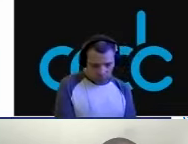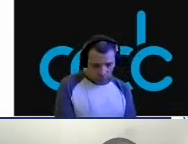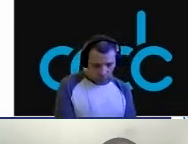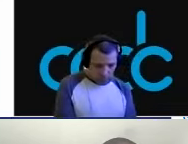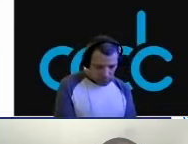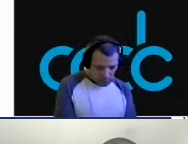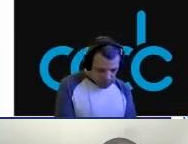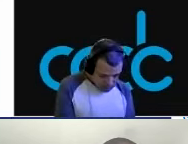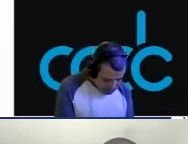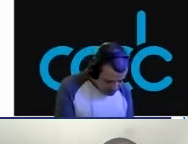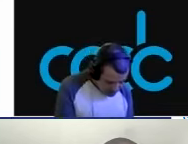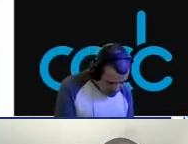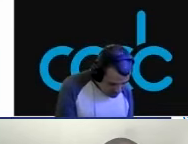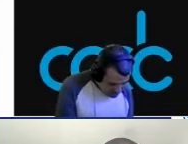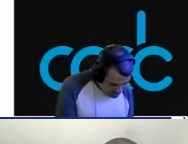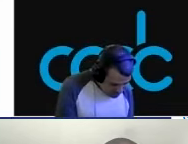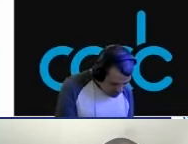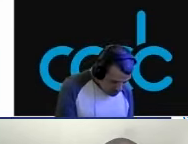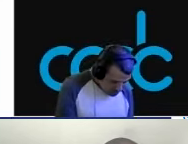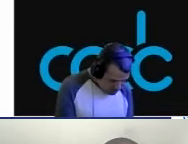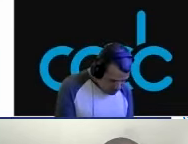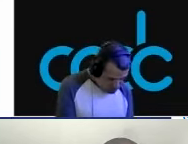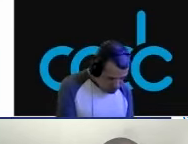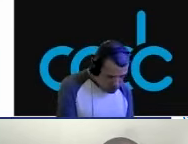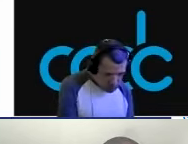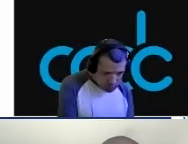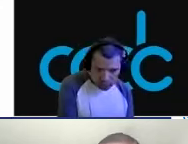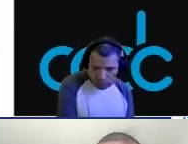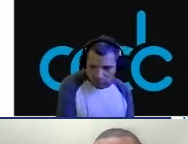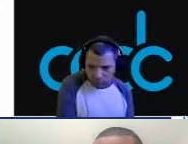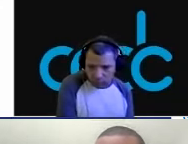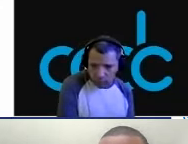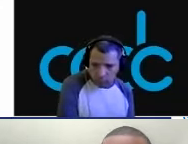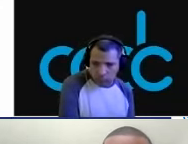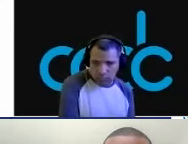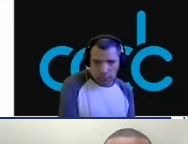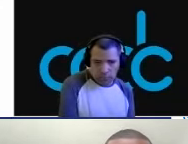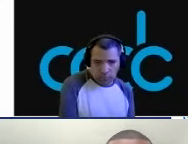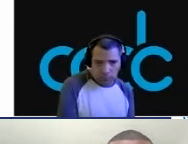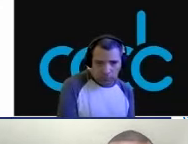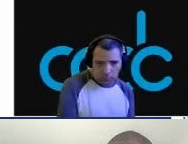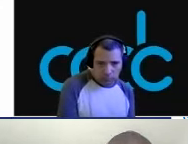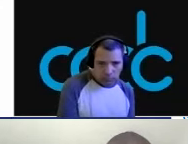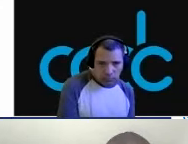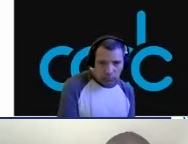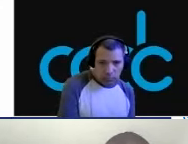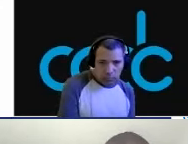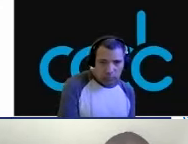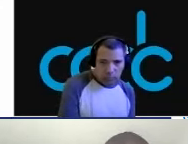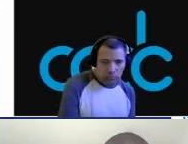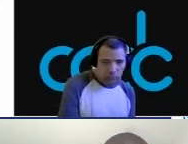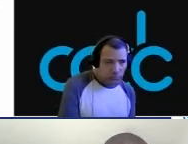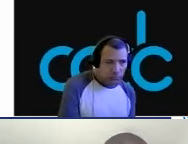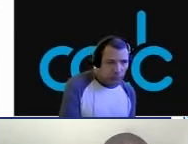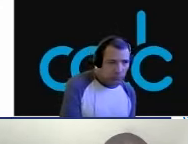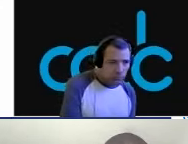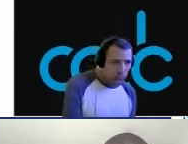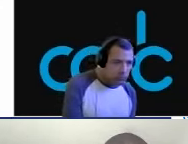interfacing different databases and how we could house all of our